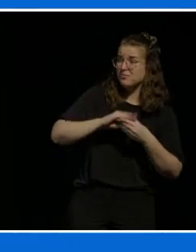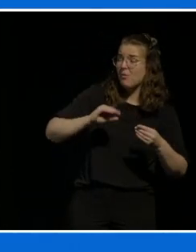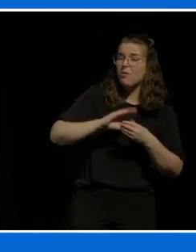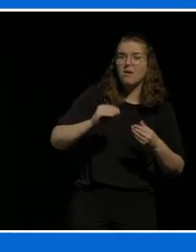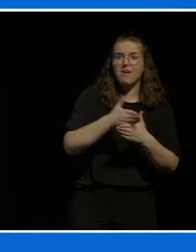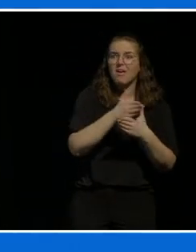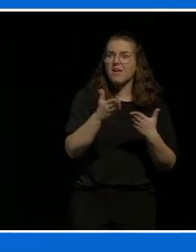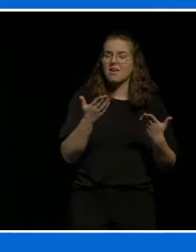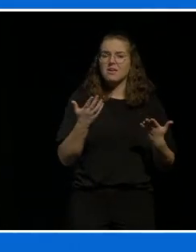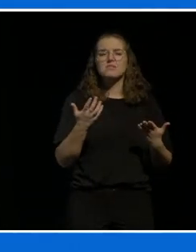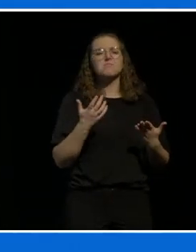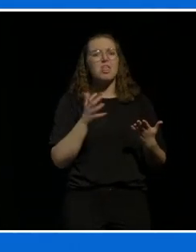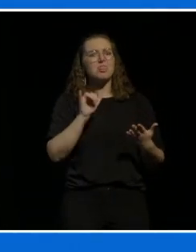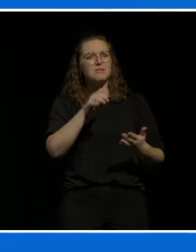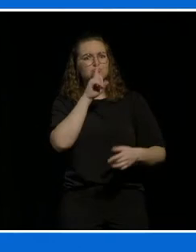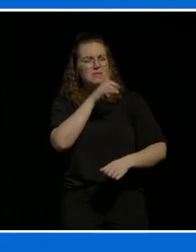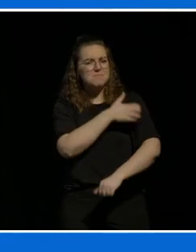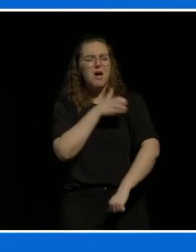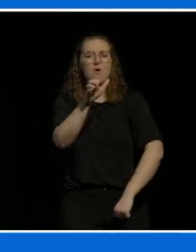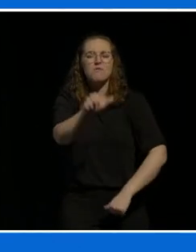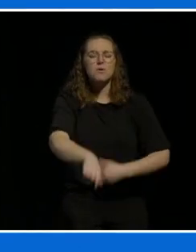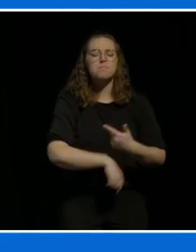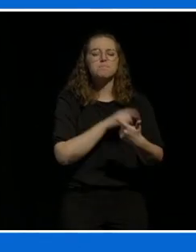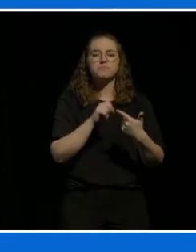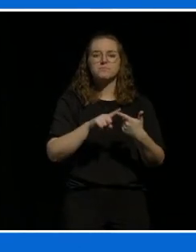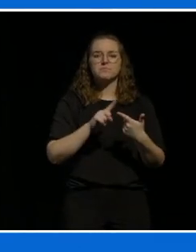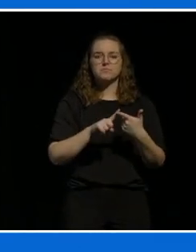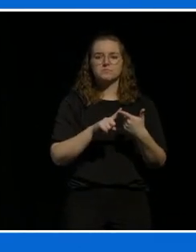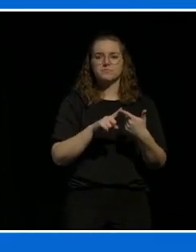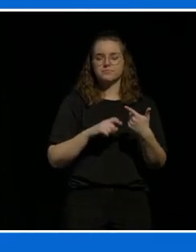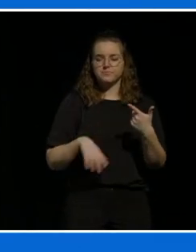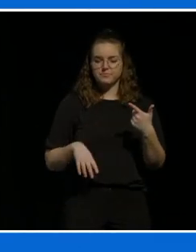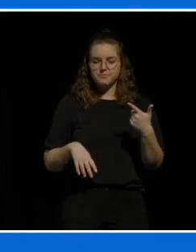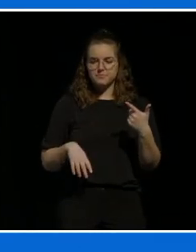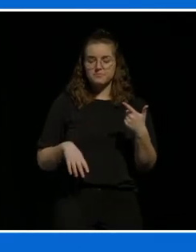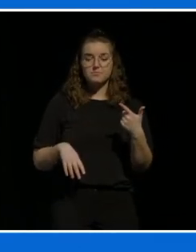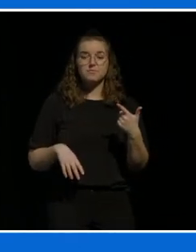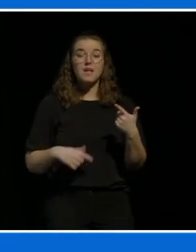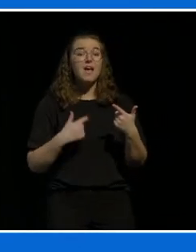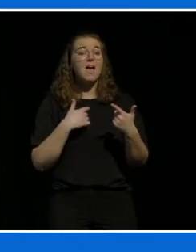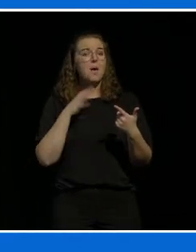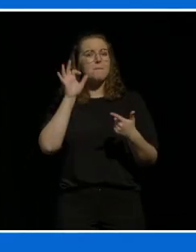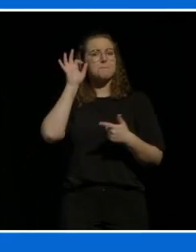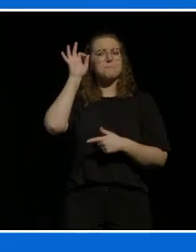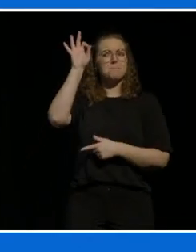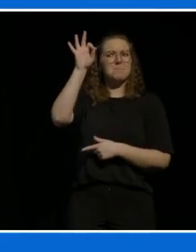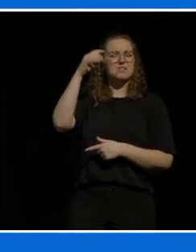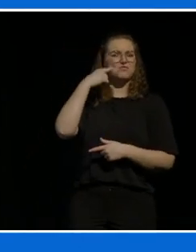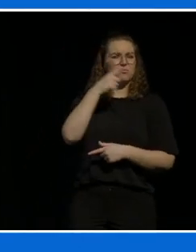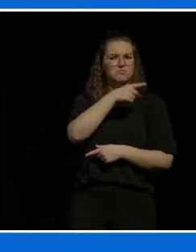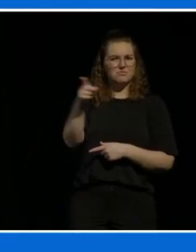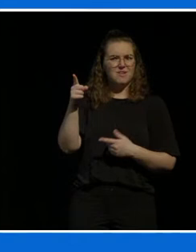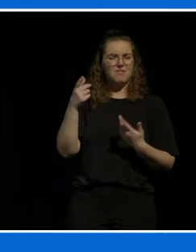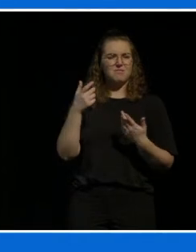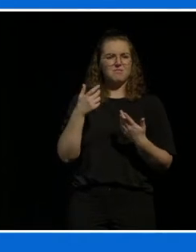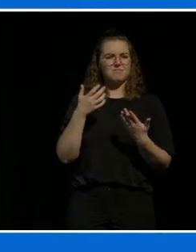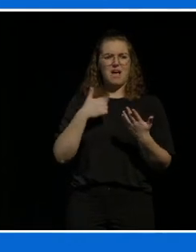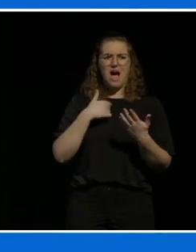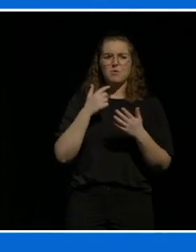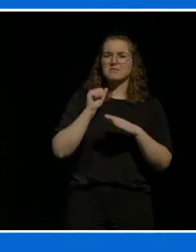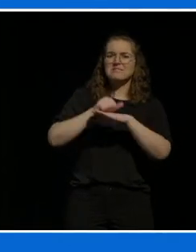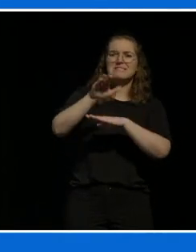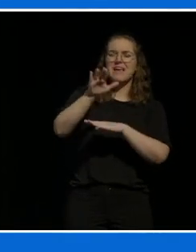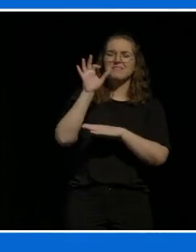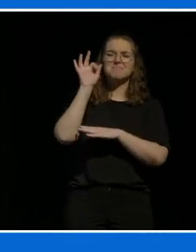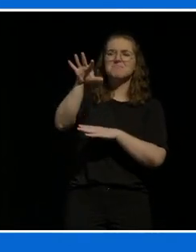of reaching out for help. The second is pitch yourself. I would send 100 pitches a day when I was a student. There's a platform